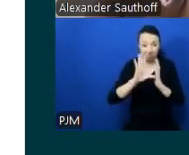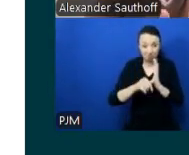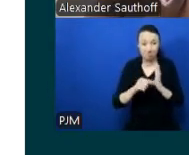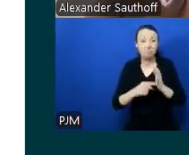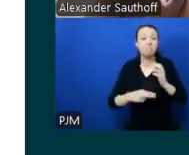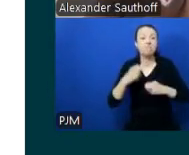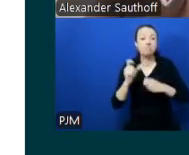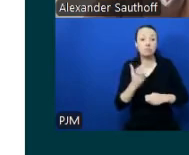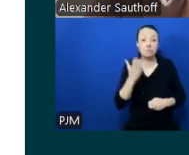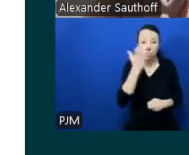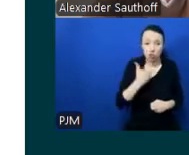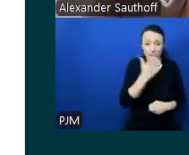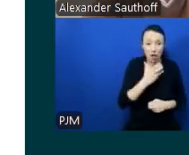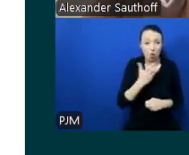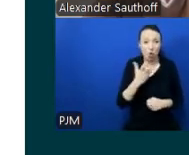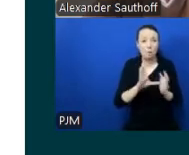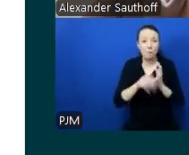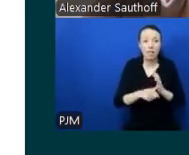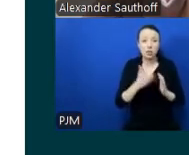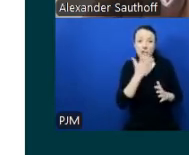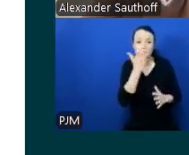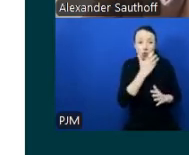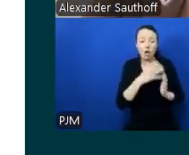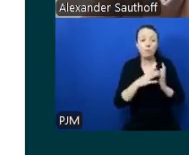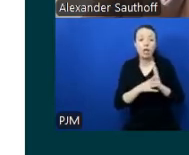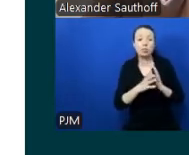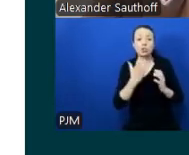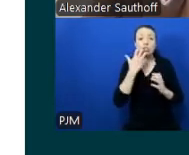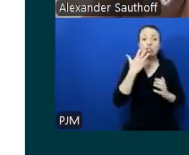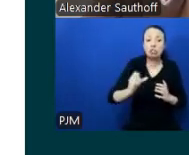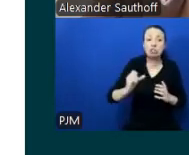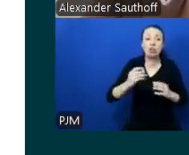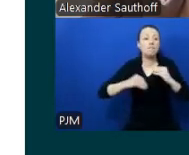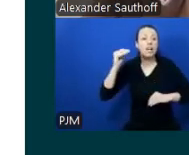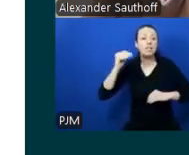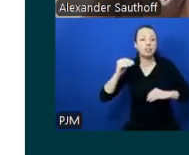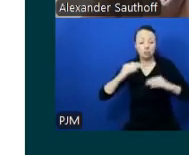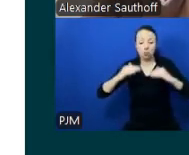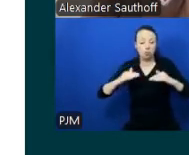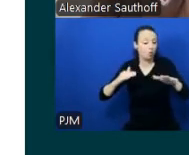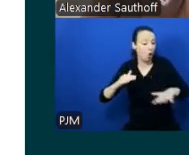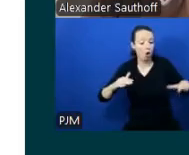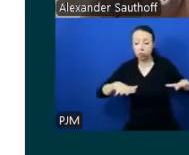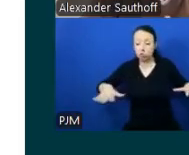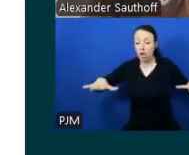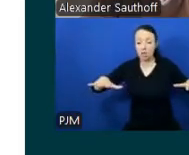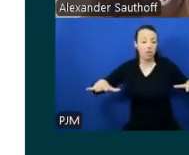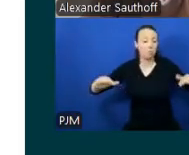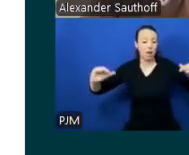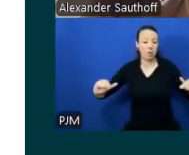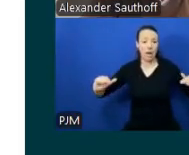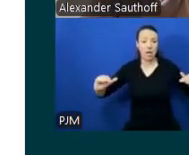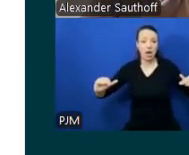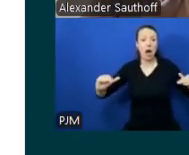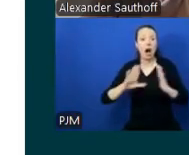which is not new, than surrounding areas, which is the so-called urban heat island effect. Without